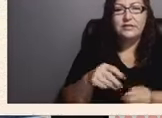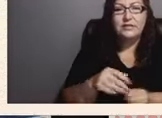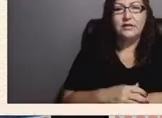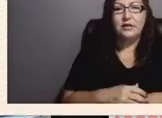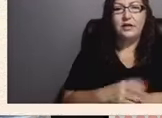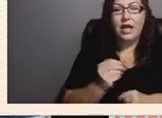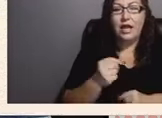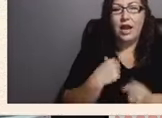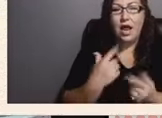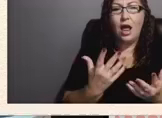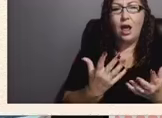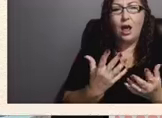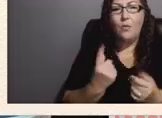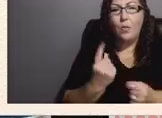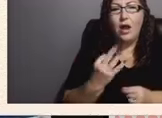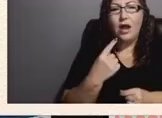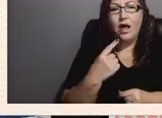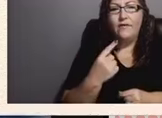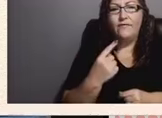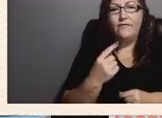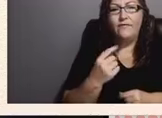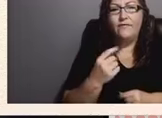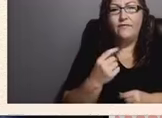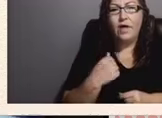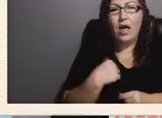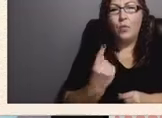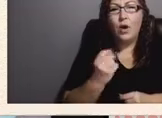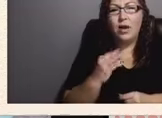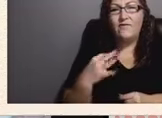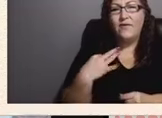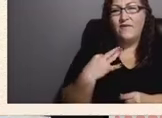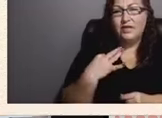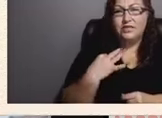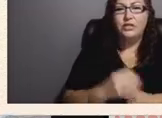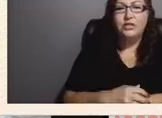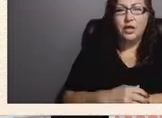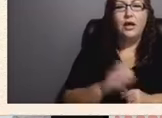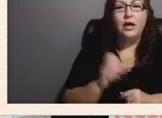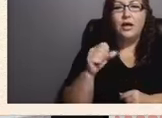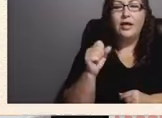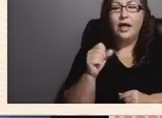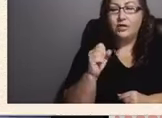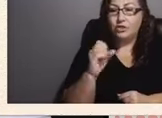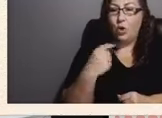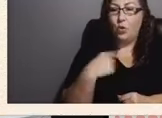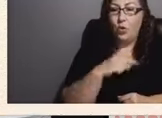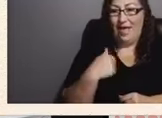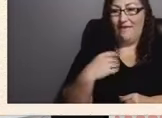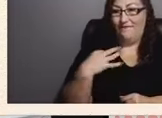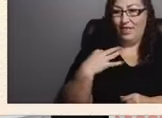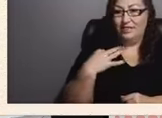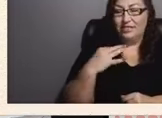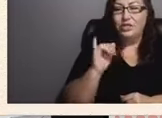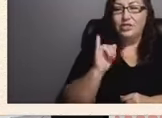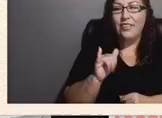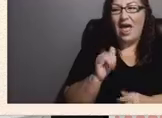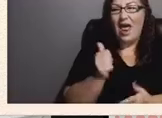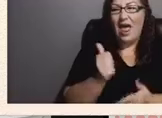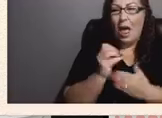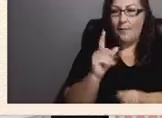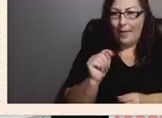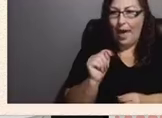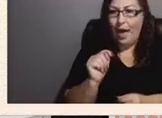one of the founders. What you got? Yeah, so we have volunteers that just help out, pick